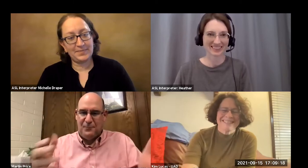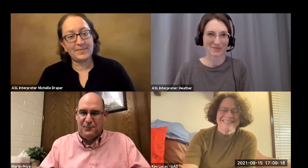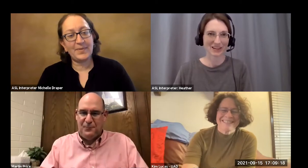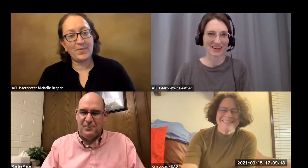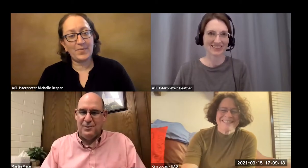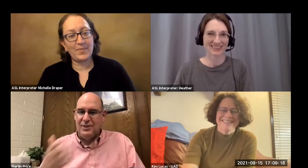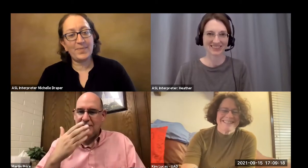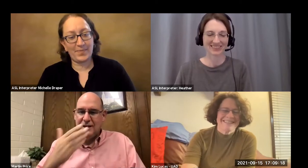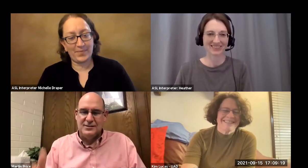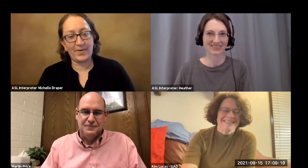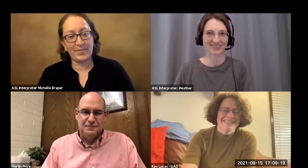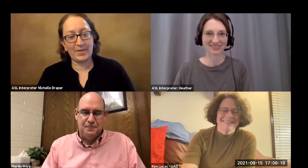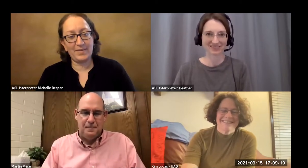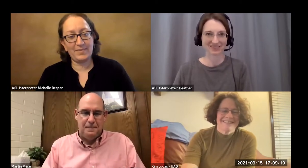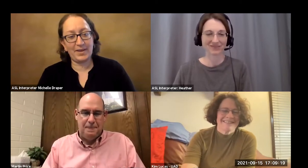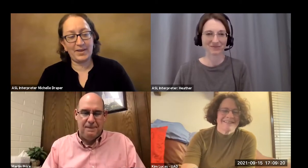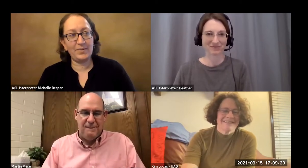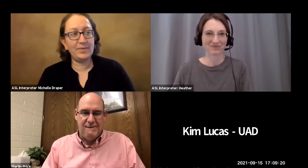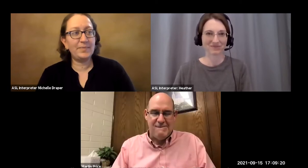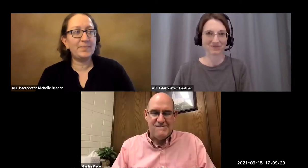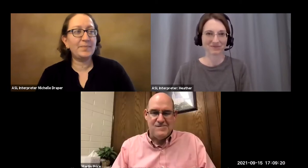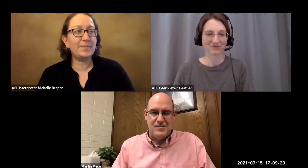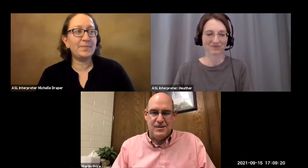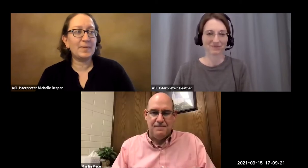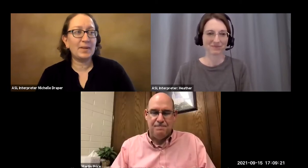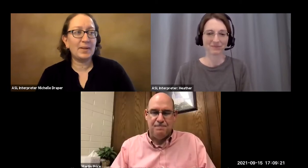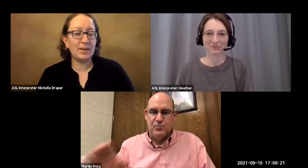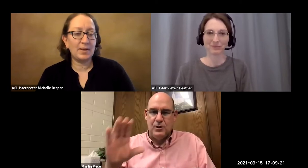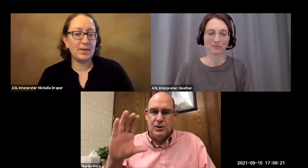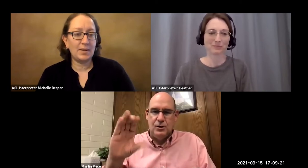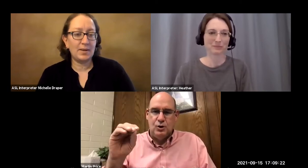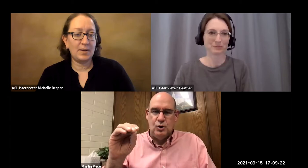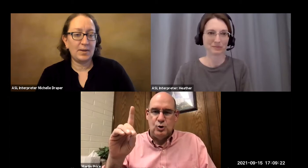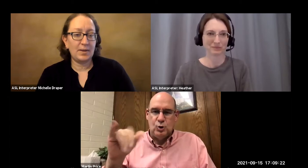Hi, I'm here. Welcome, Kim. Thank you.